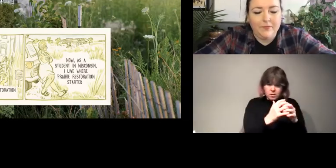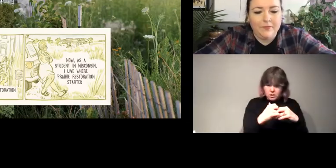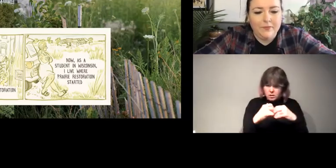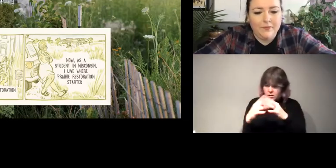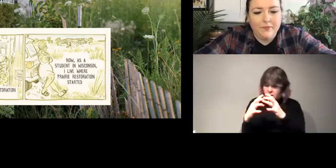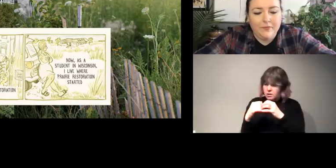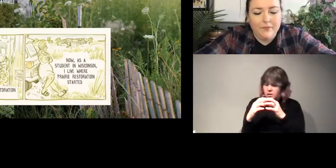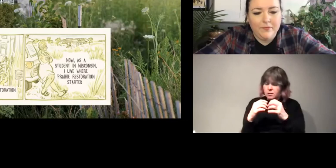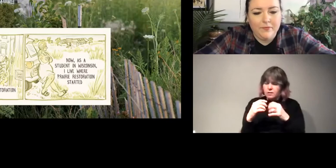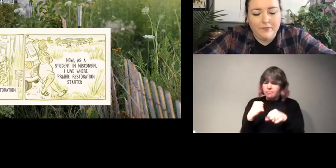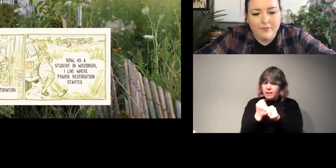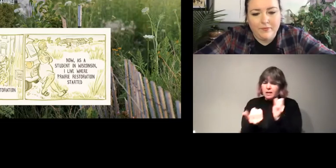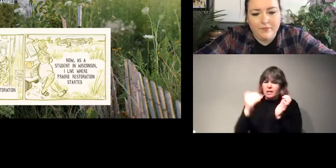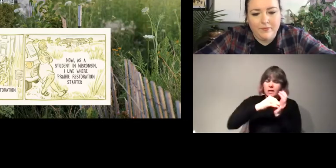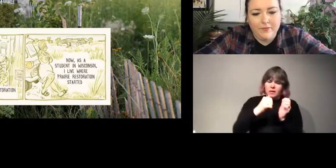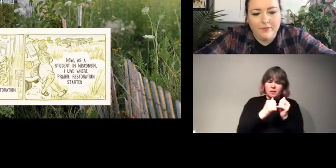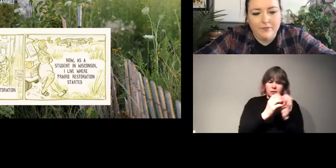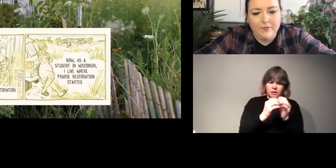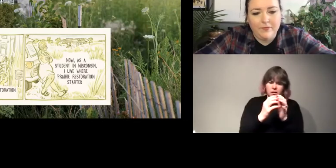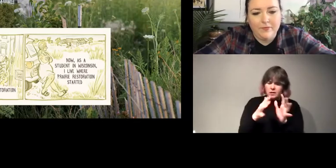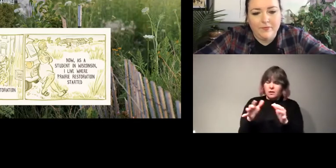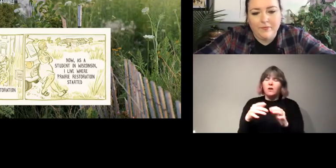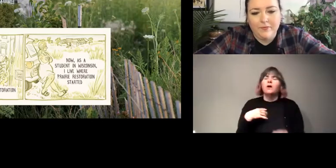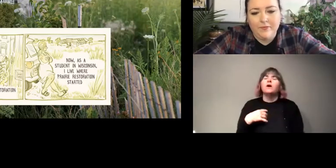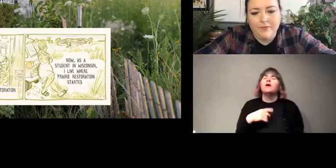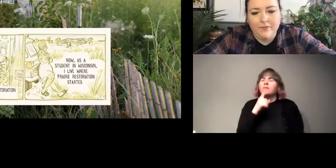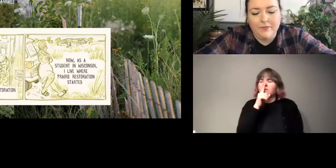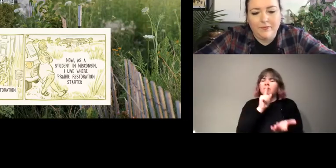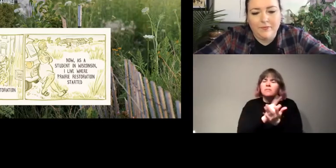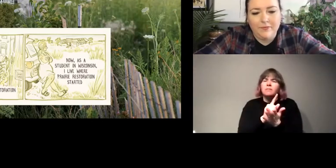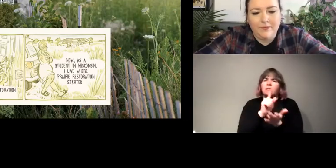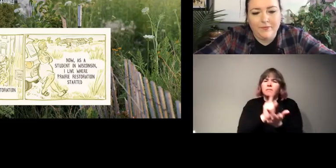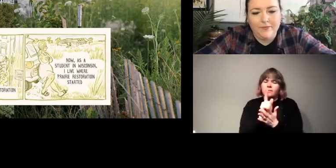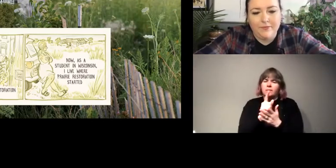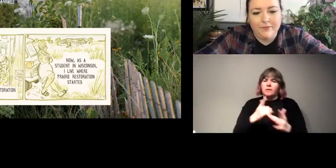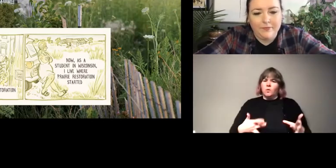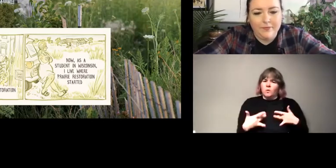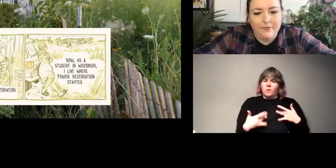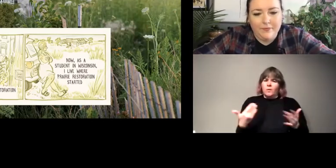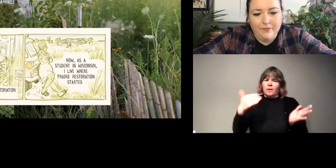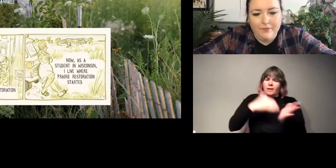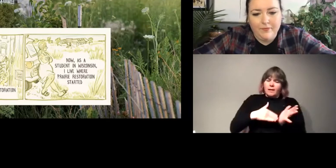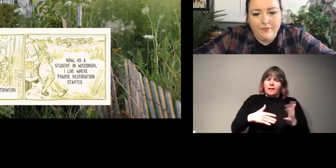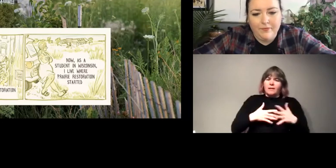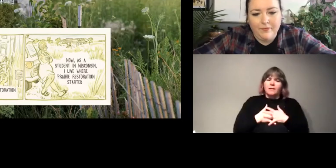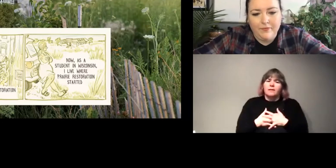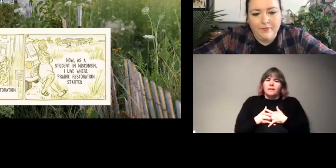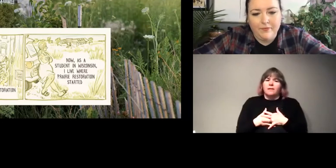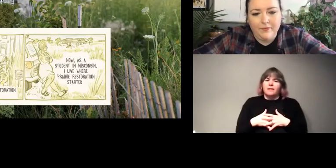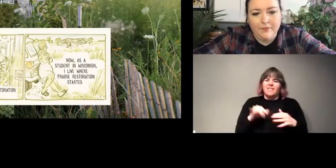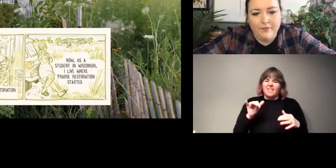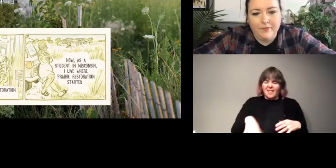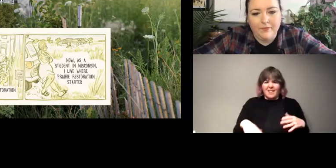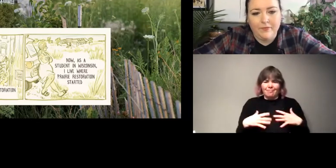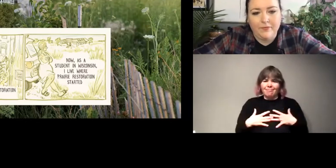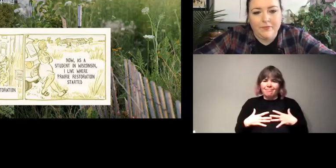to recreate these prairies, the more I completely fell in love with it, got excited about it. And that's a lot of